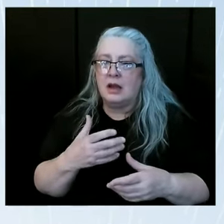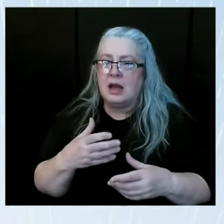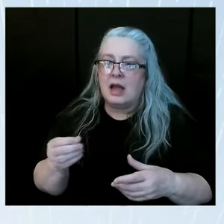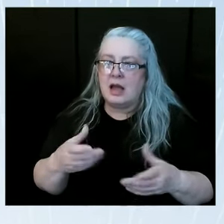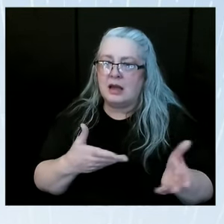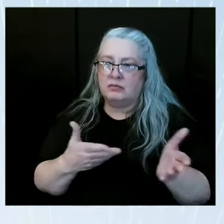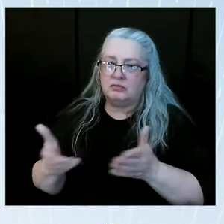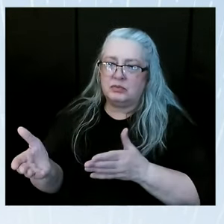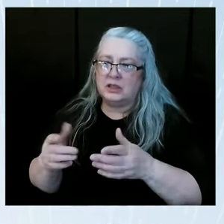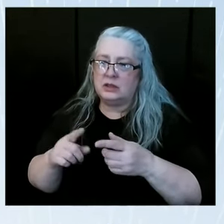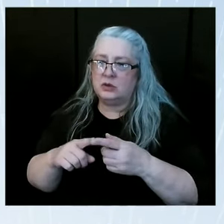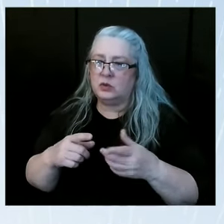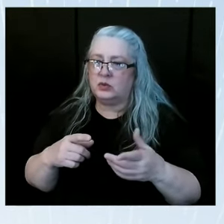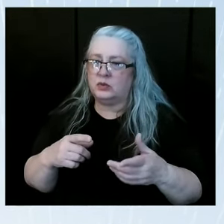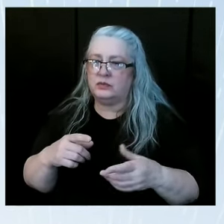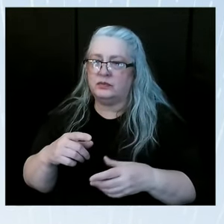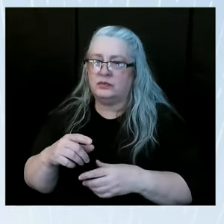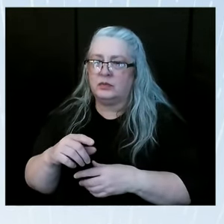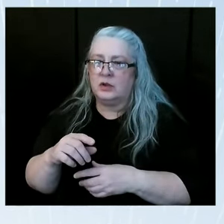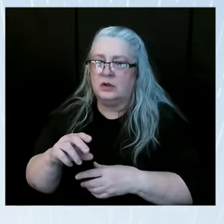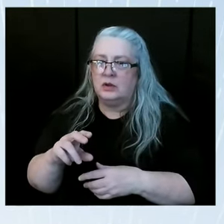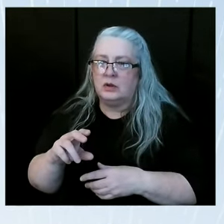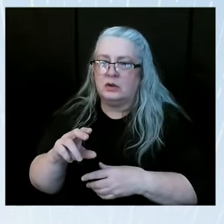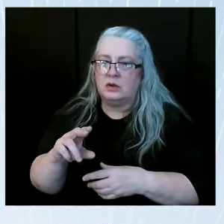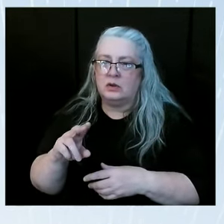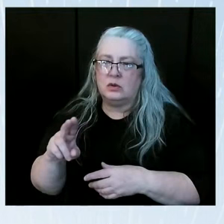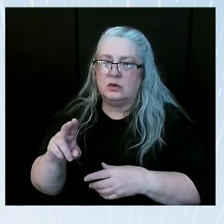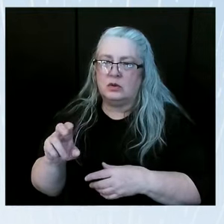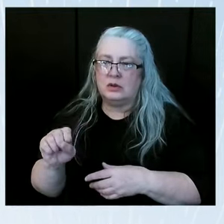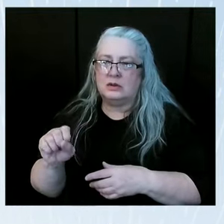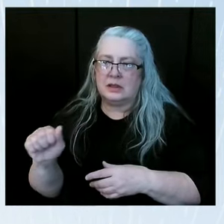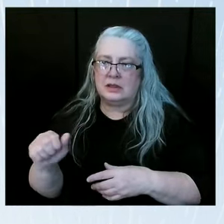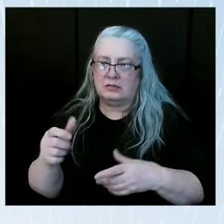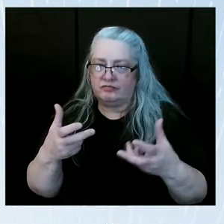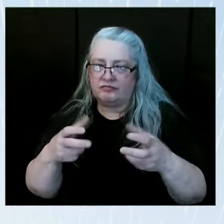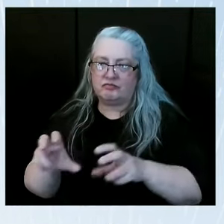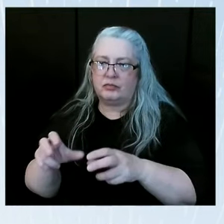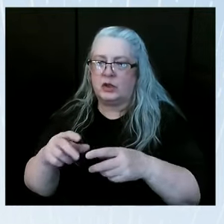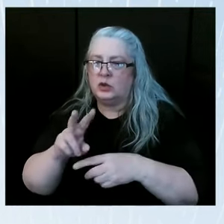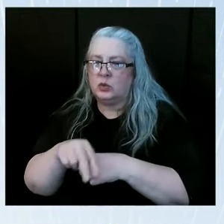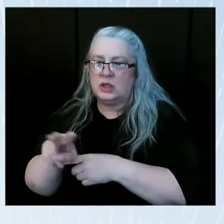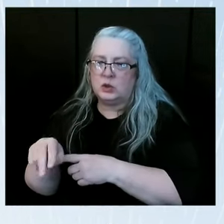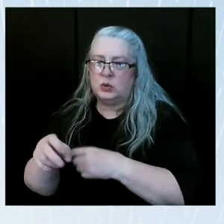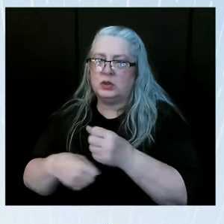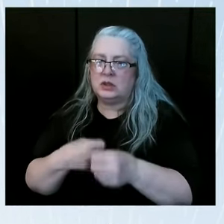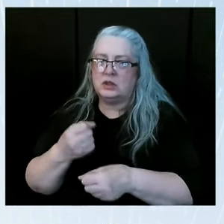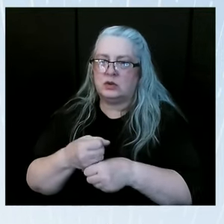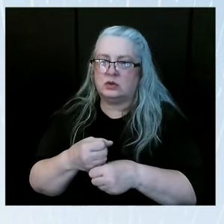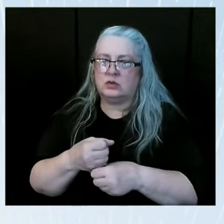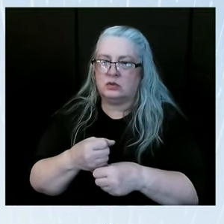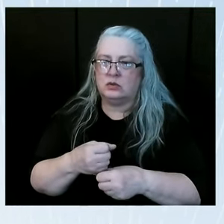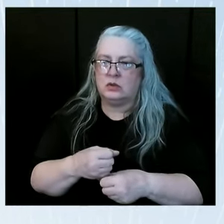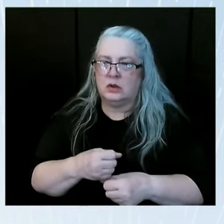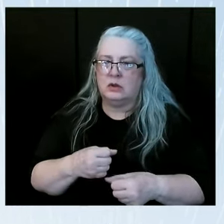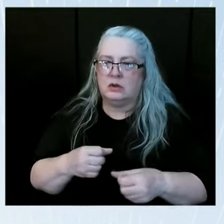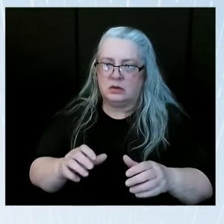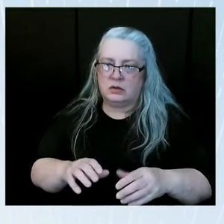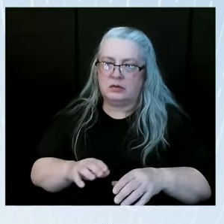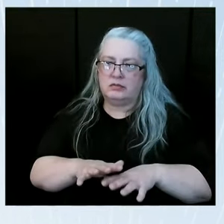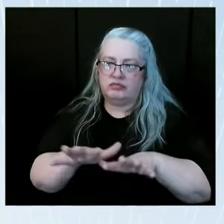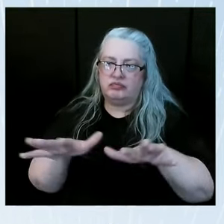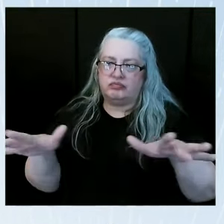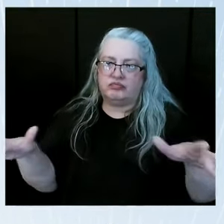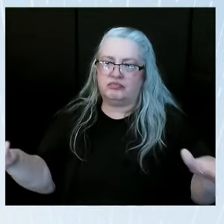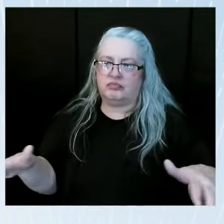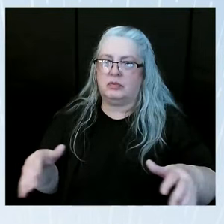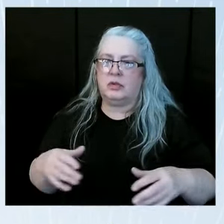88 countries, we've seen that while the burden of human trafficking is global, local leaders like Caleb rising up to keep